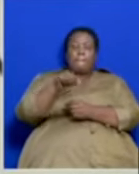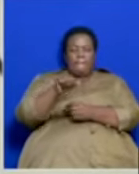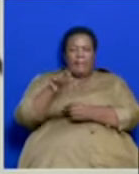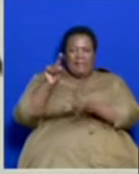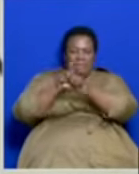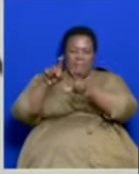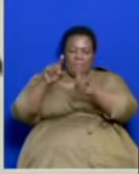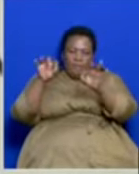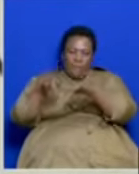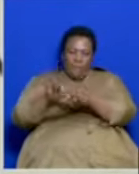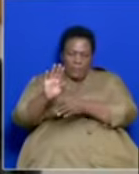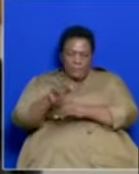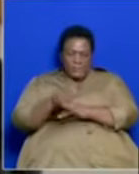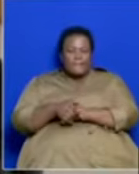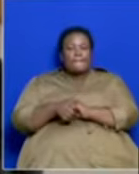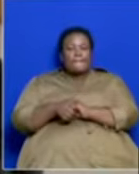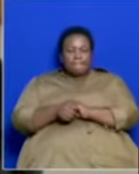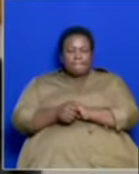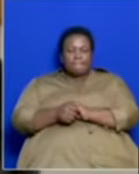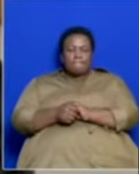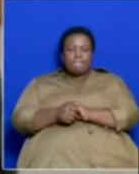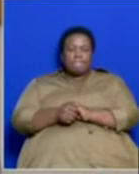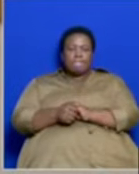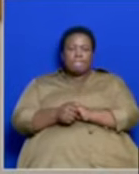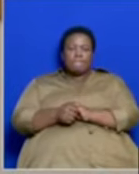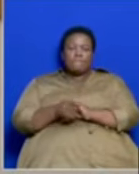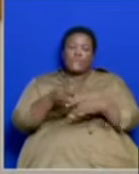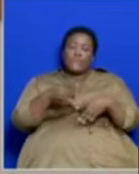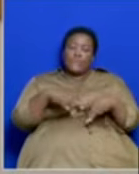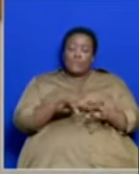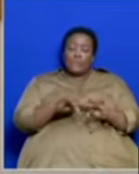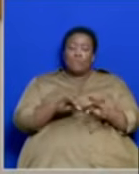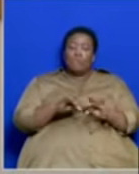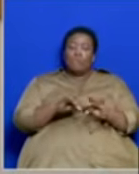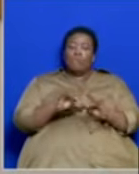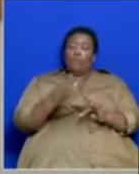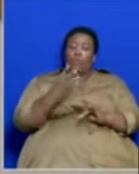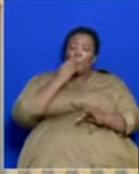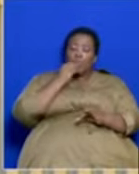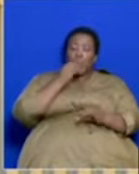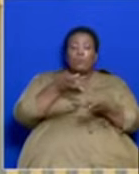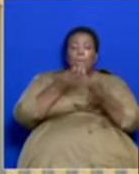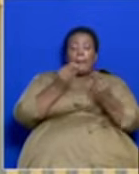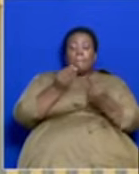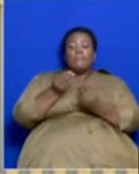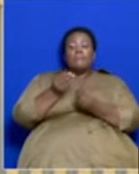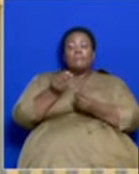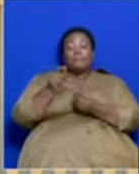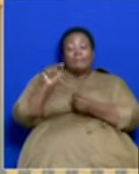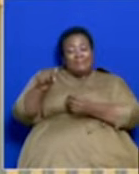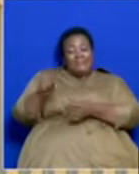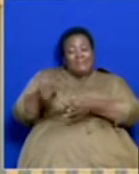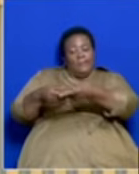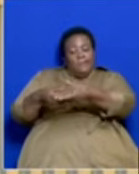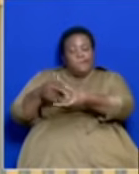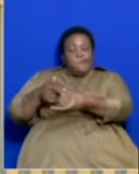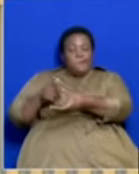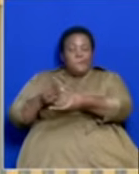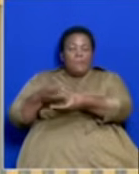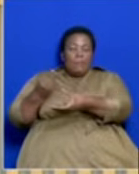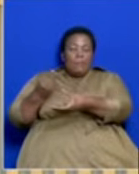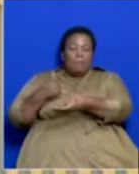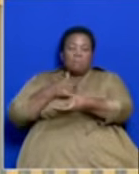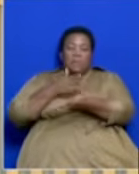about. Okay, the chair had asked us to locate it, so it is located. So I don't know if the chair would like to consider